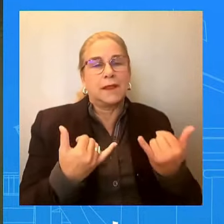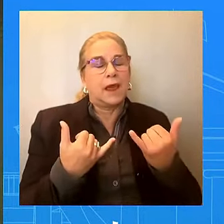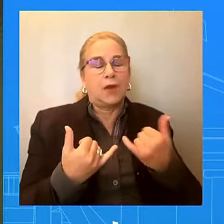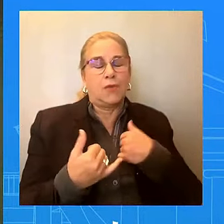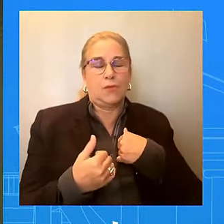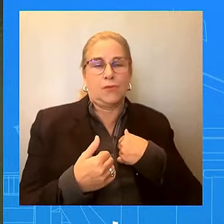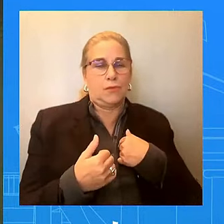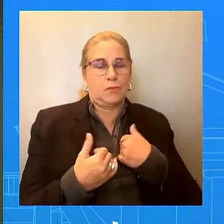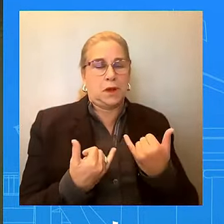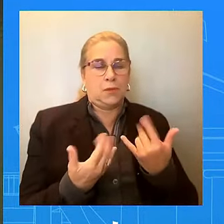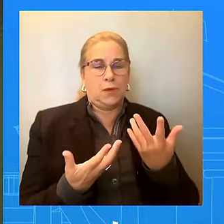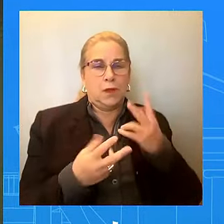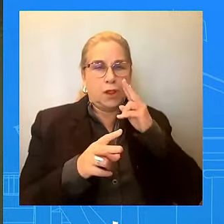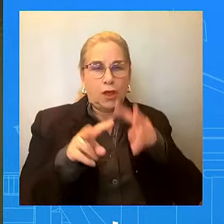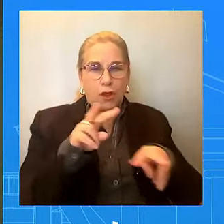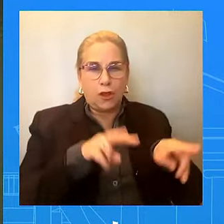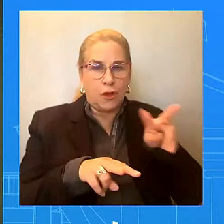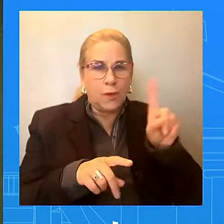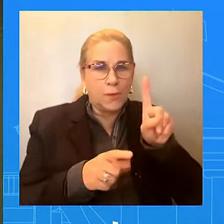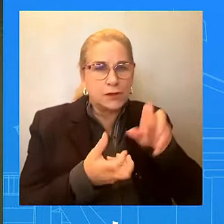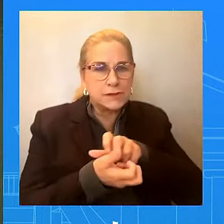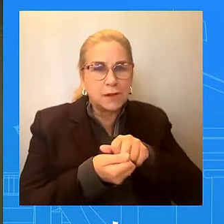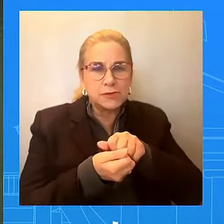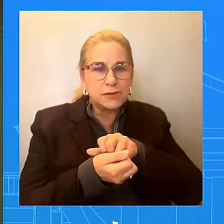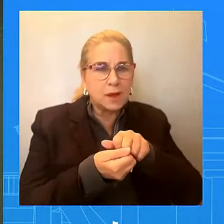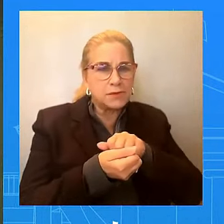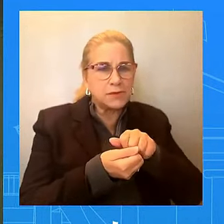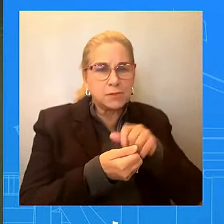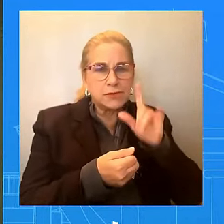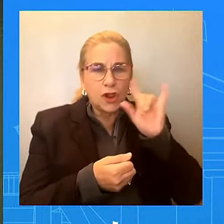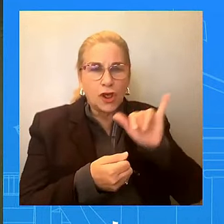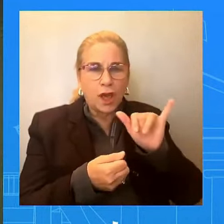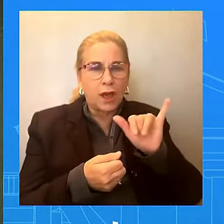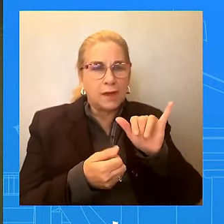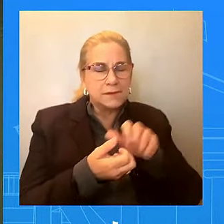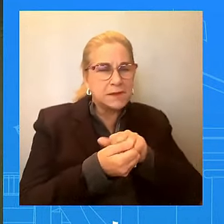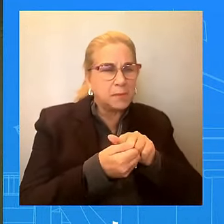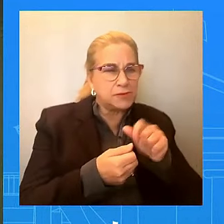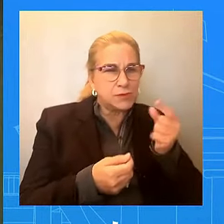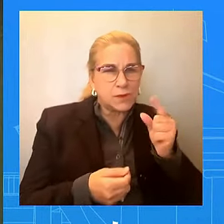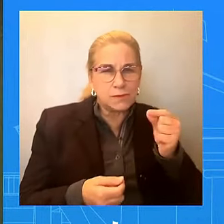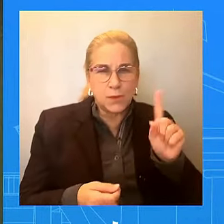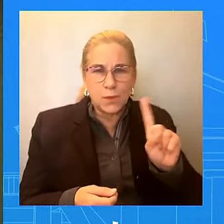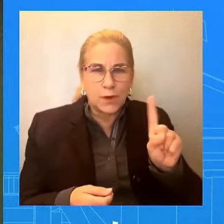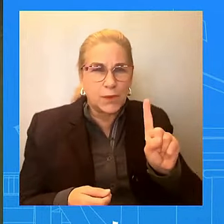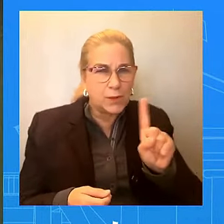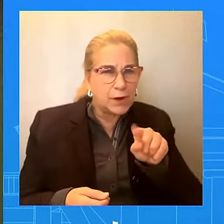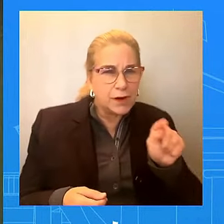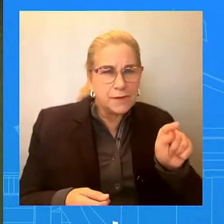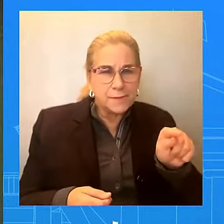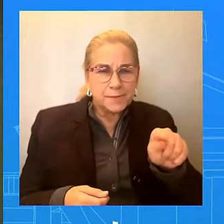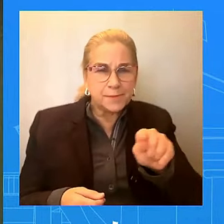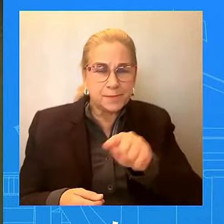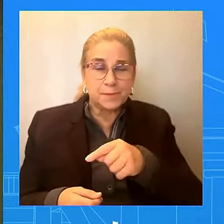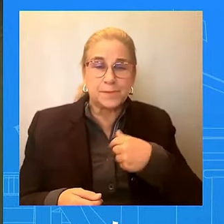very early stage. Our role generally is to support the state and